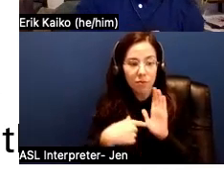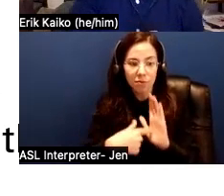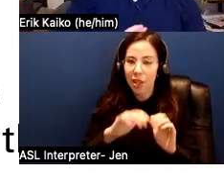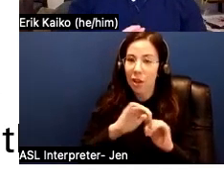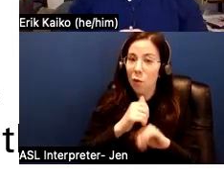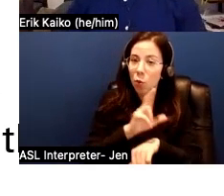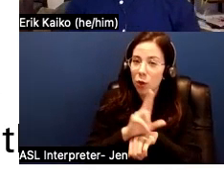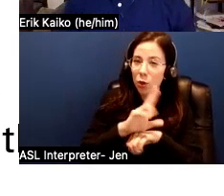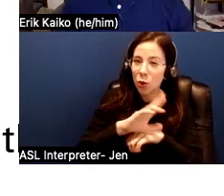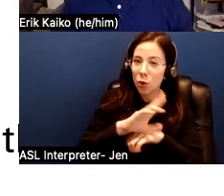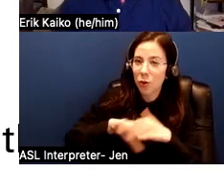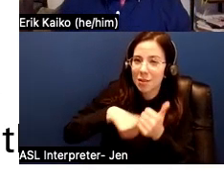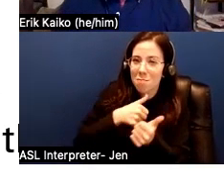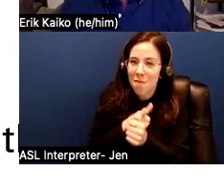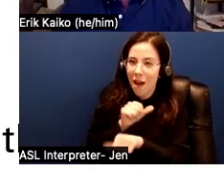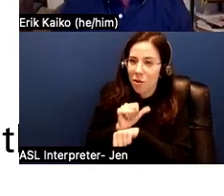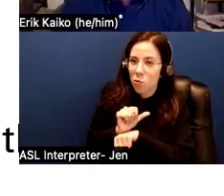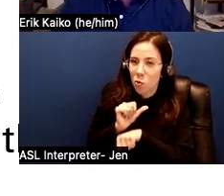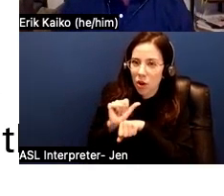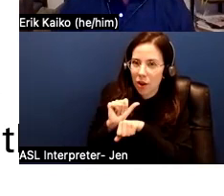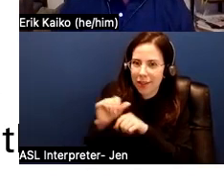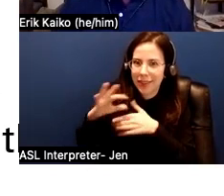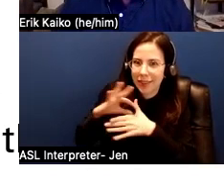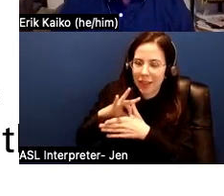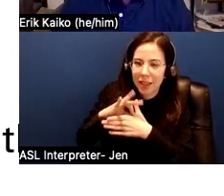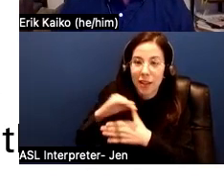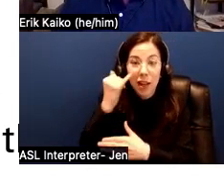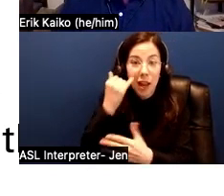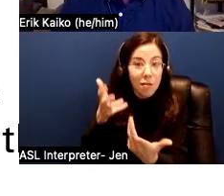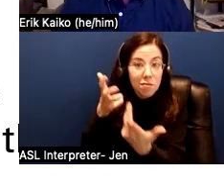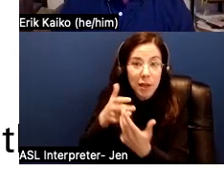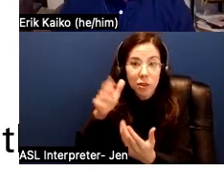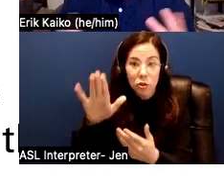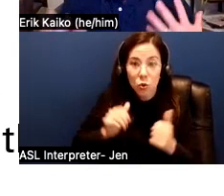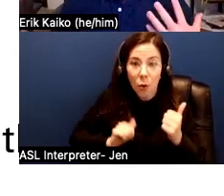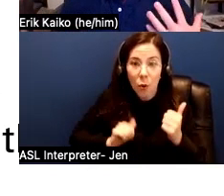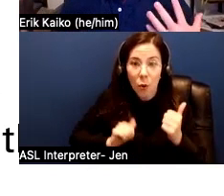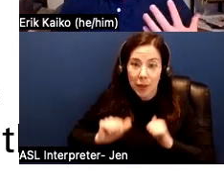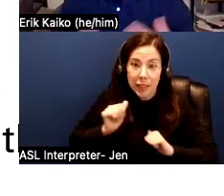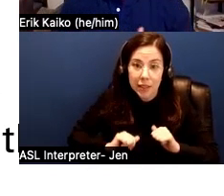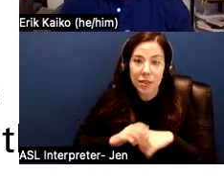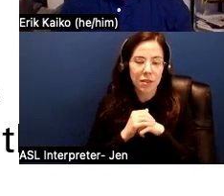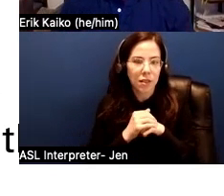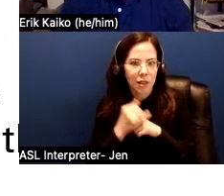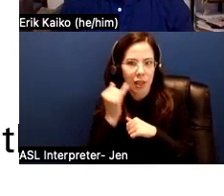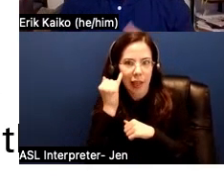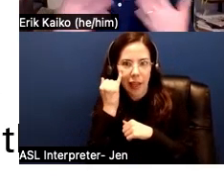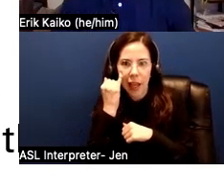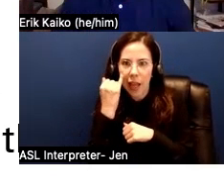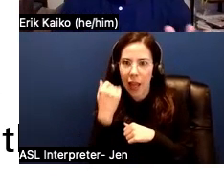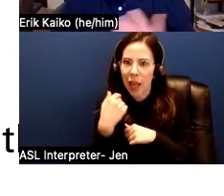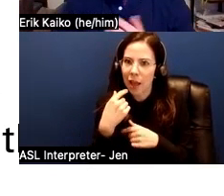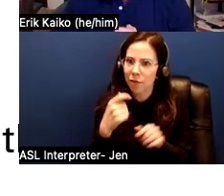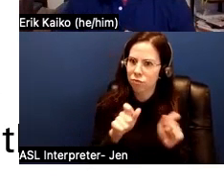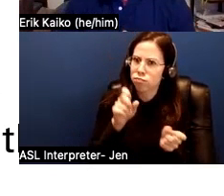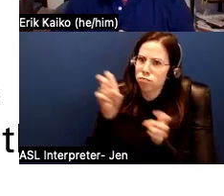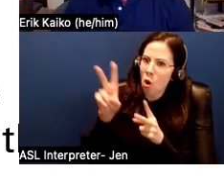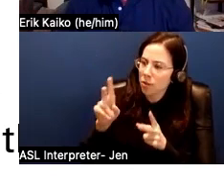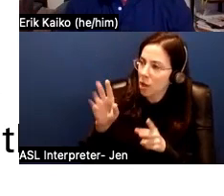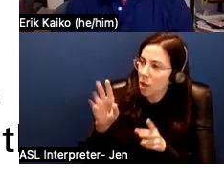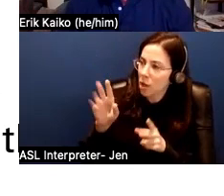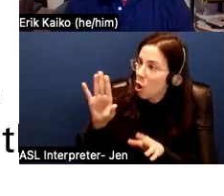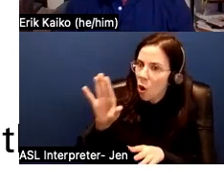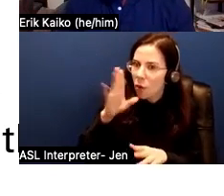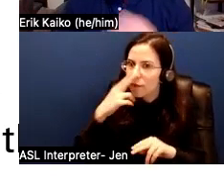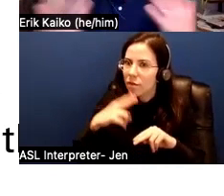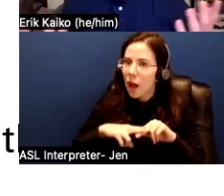scenes content, right? If it's accurate to your piece, if you say, hey, this is going to be entertaining, if it's going to be something